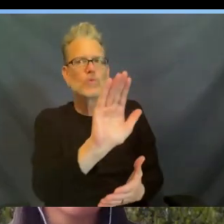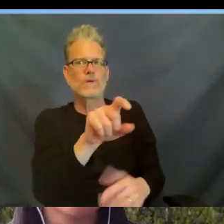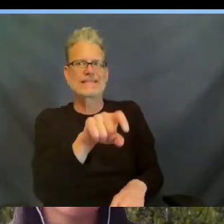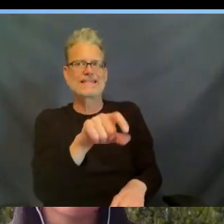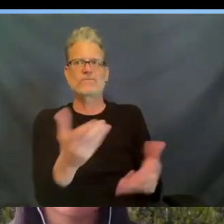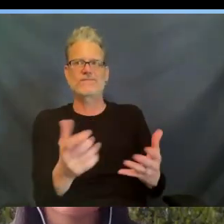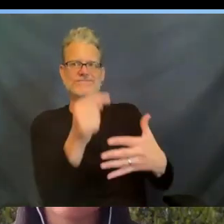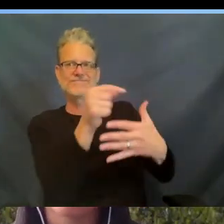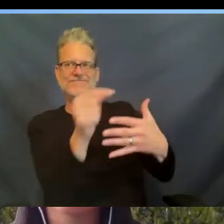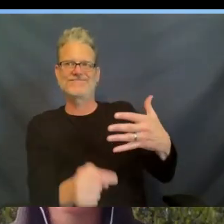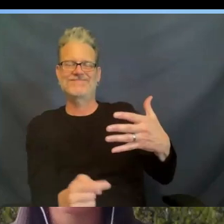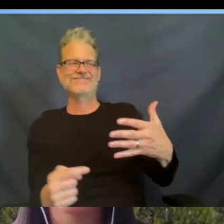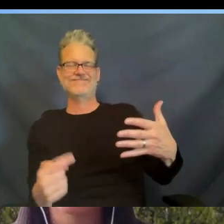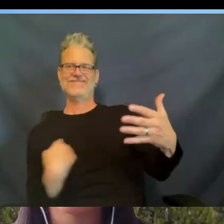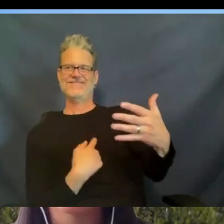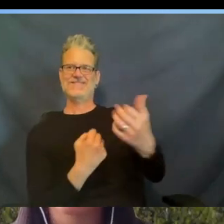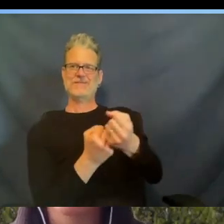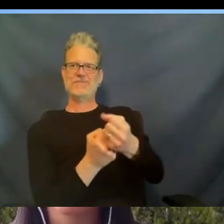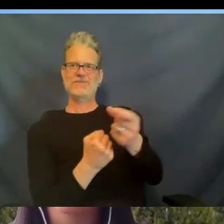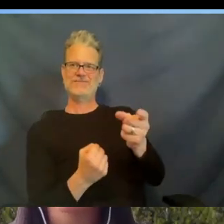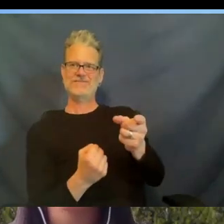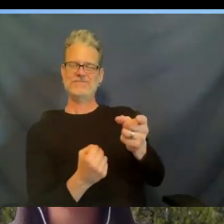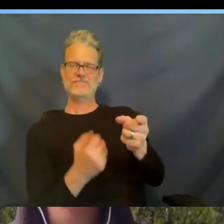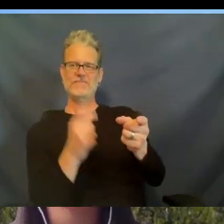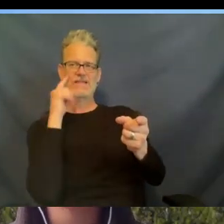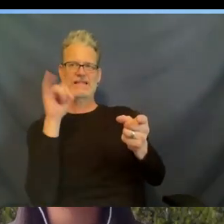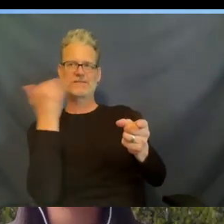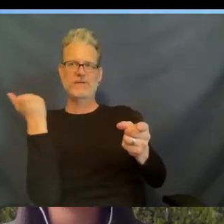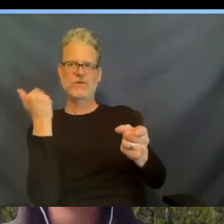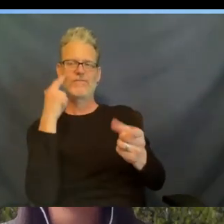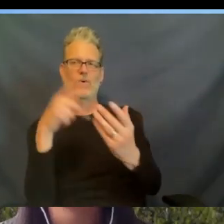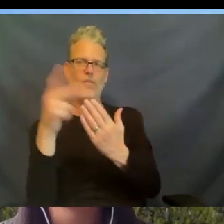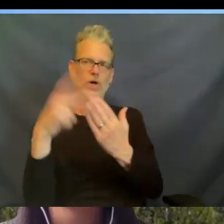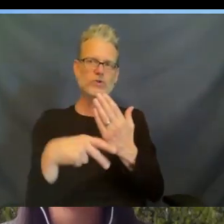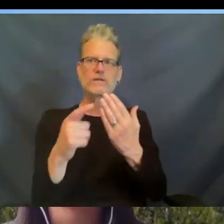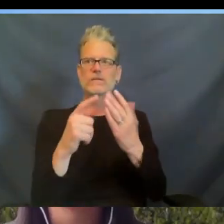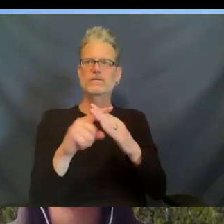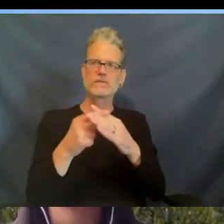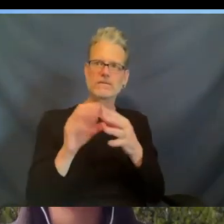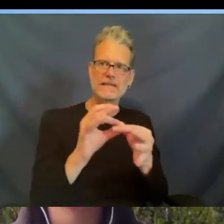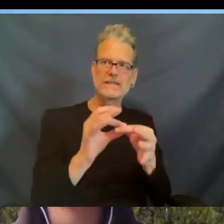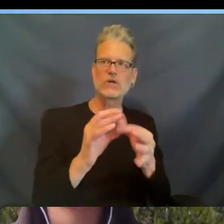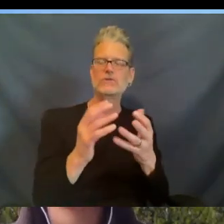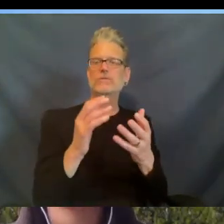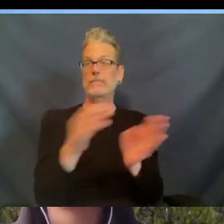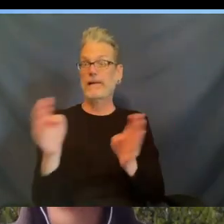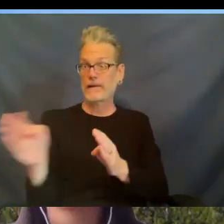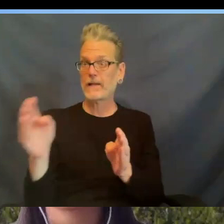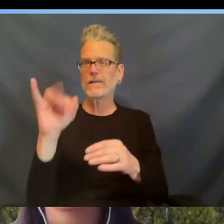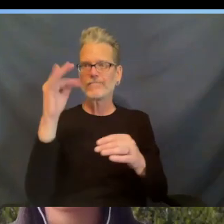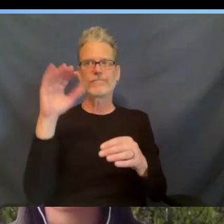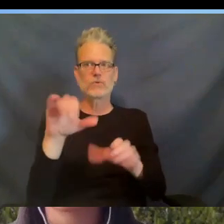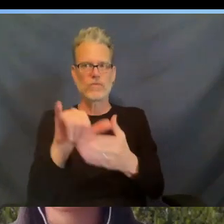better by way of project initiation or early planning if we were to do that, and understanding